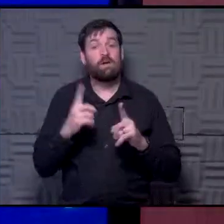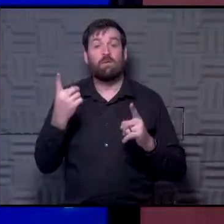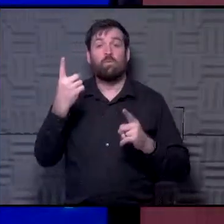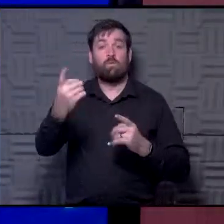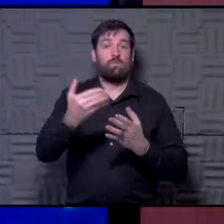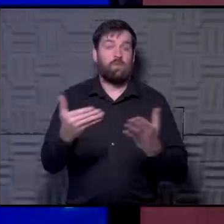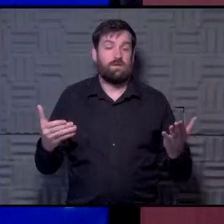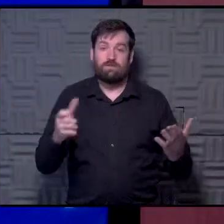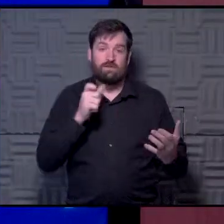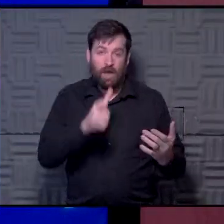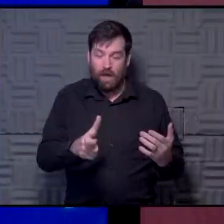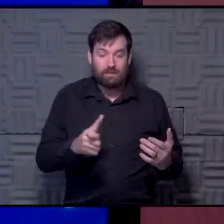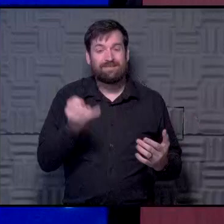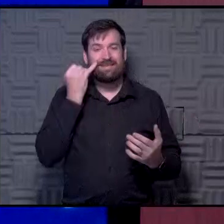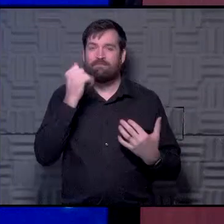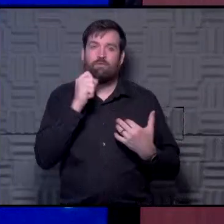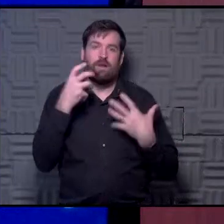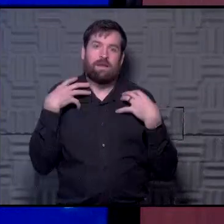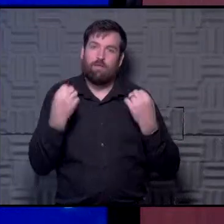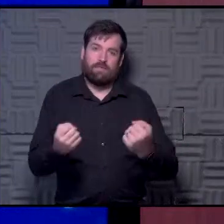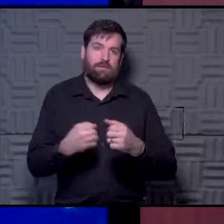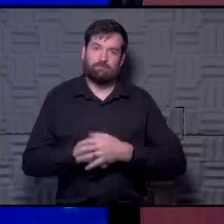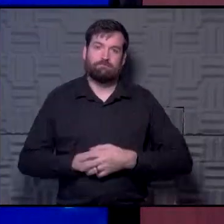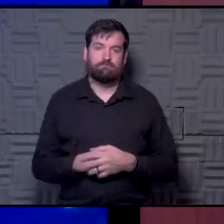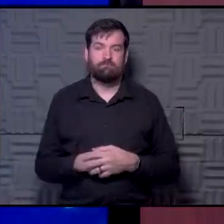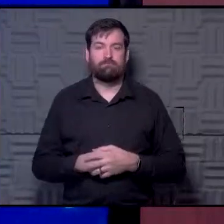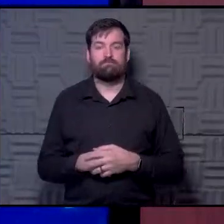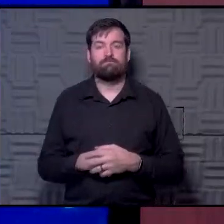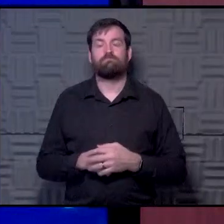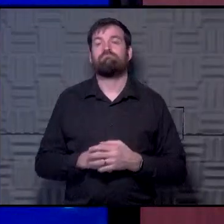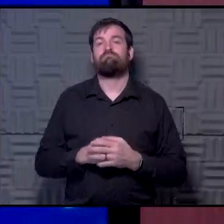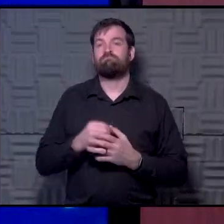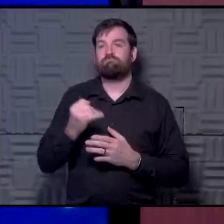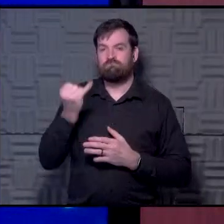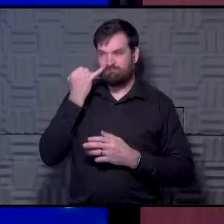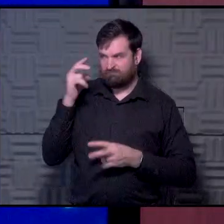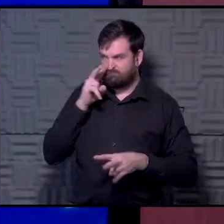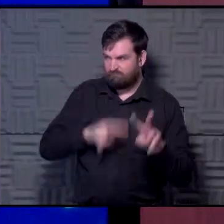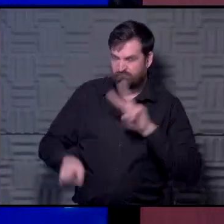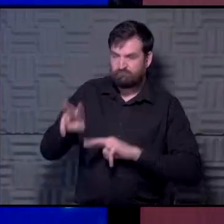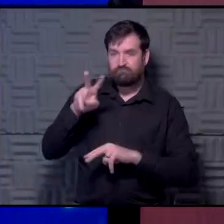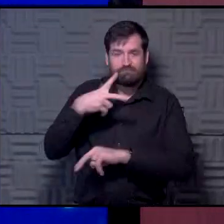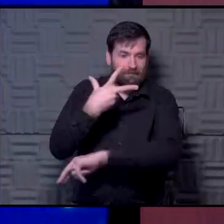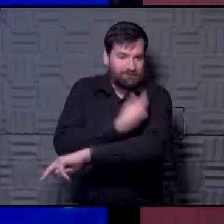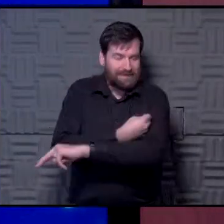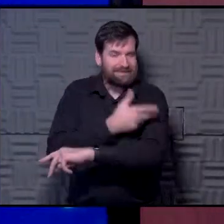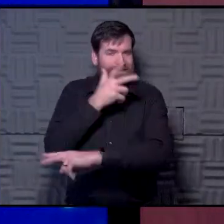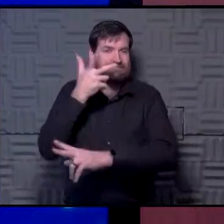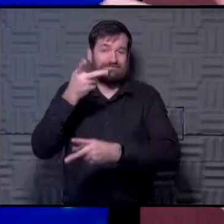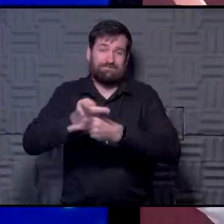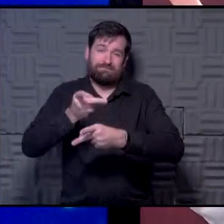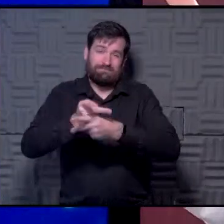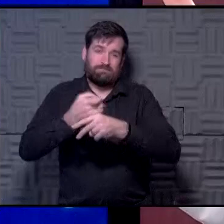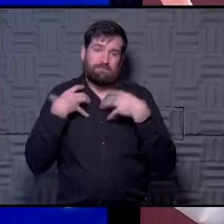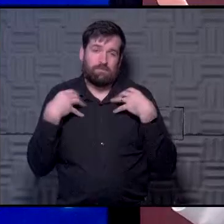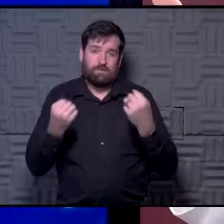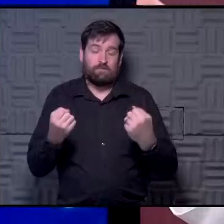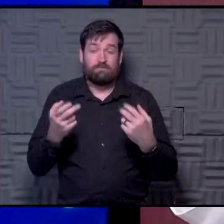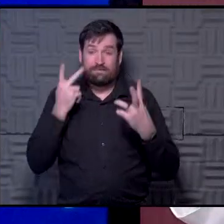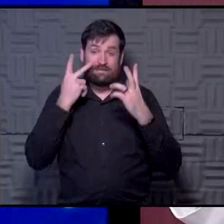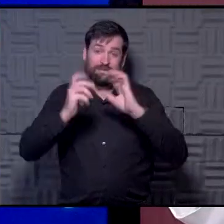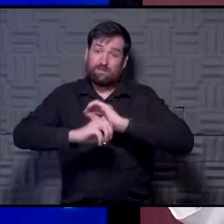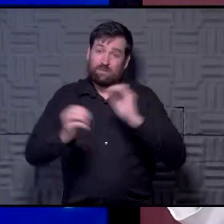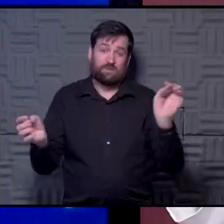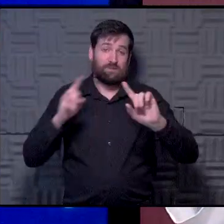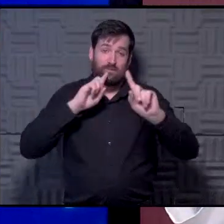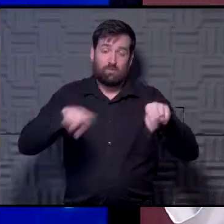not going to be fertile, which is if you're not healthy. And so one way to look at this, I think, Hawk, is to remember that the vaccine will help you stay healthy. I'm not seeing any reports.